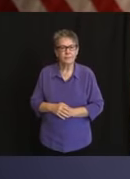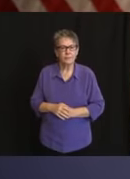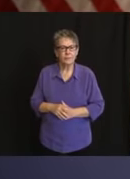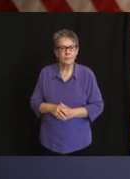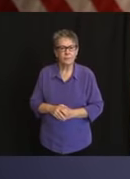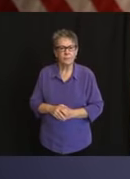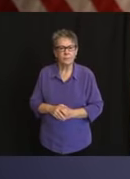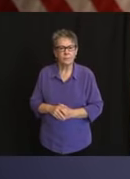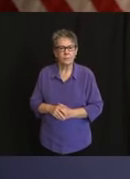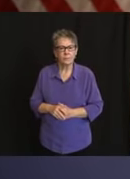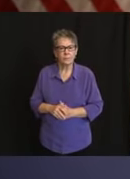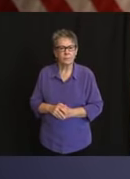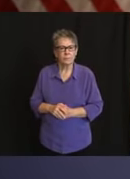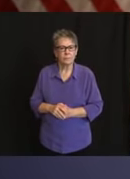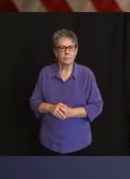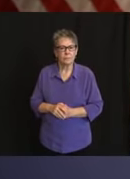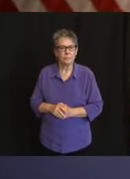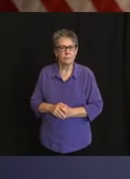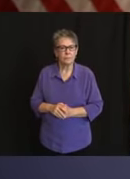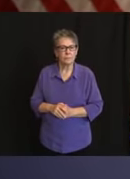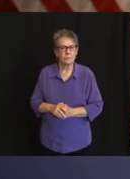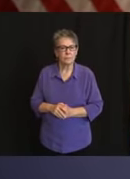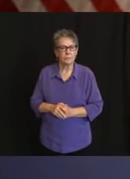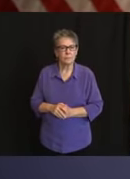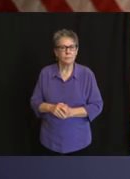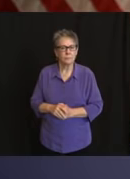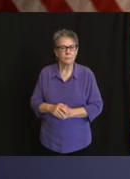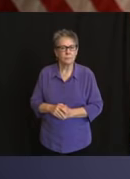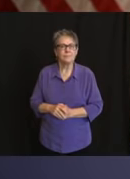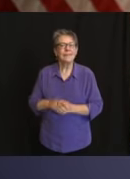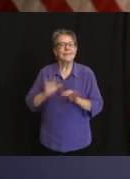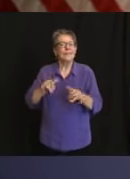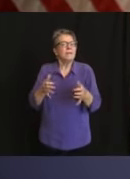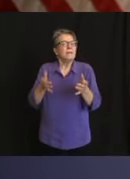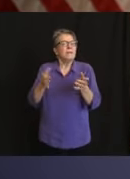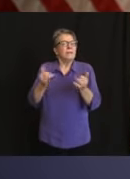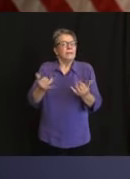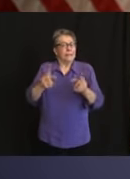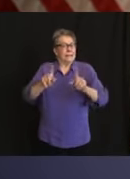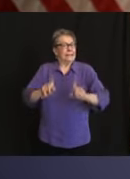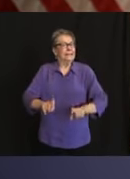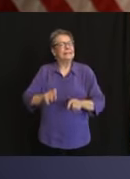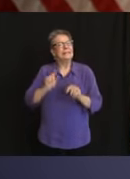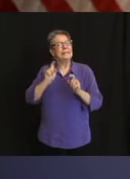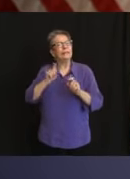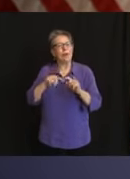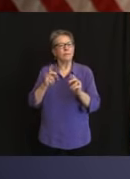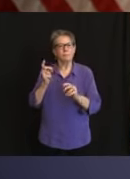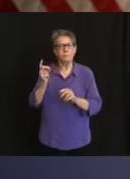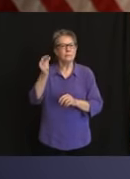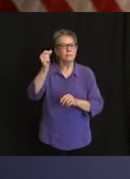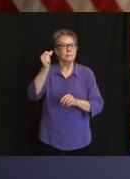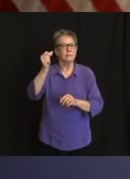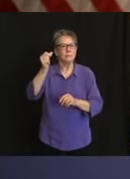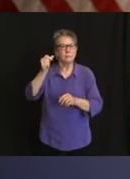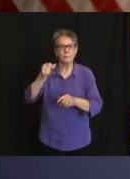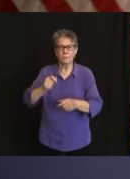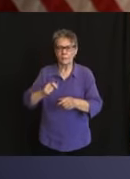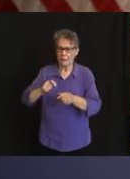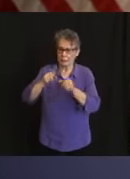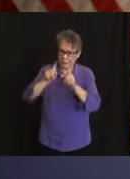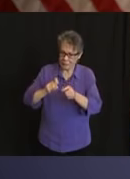just, it's two dimensions. It's not just the amount of tests you're doing, it's getting them back a lot faster than